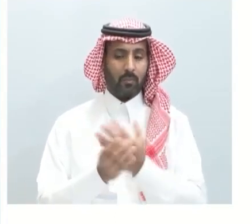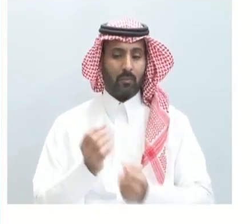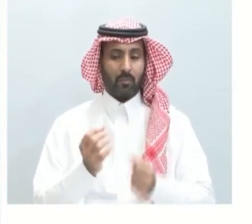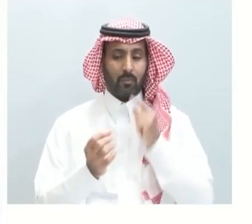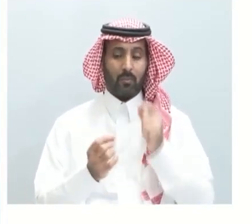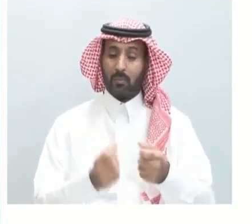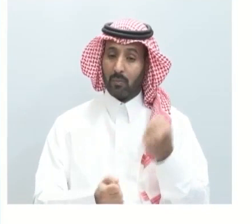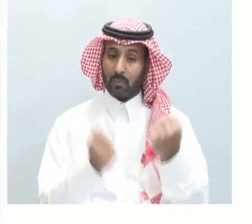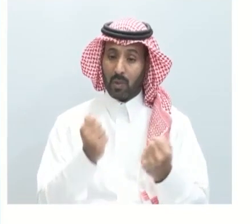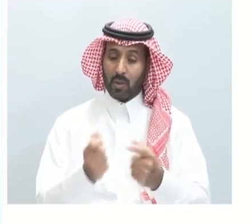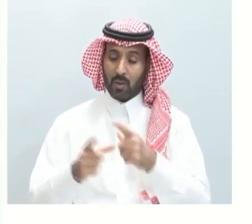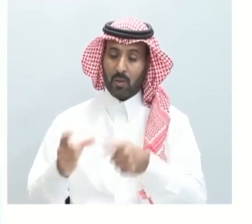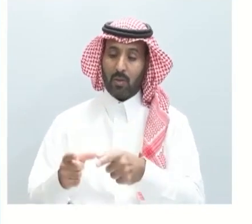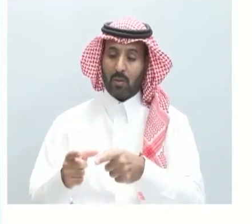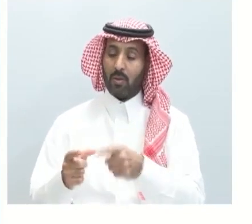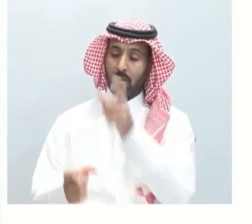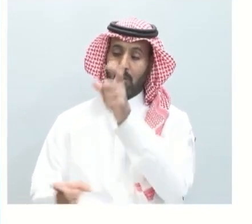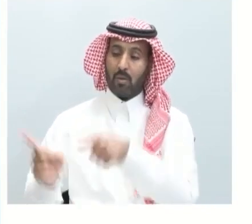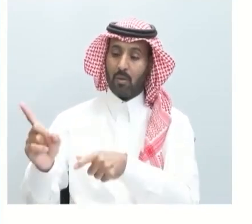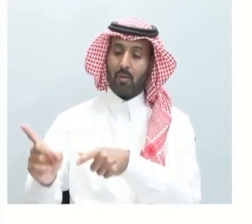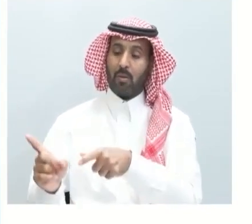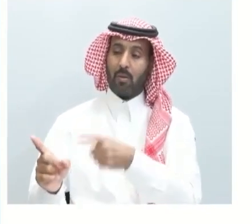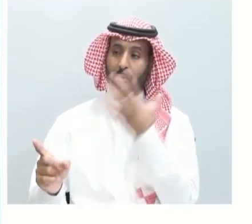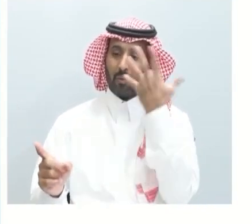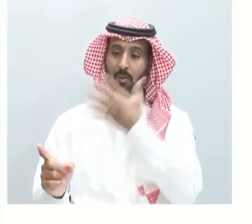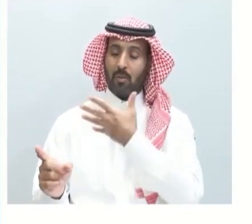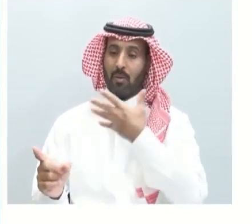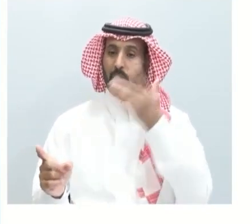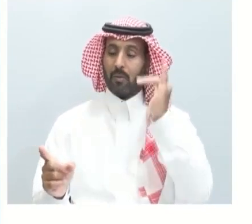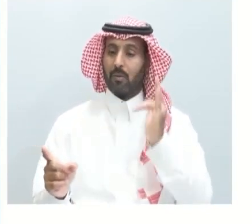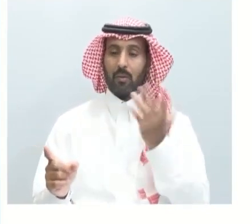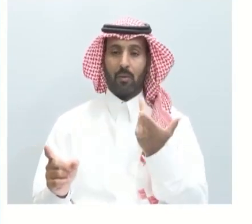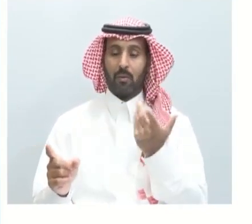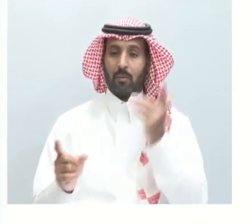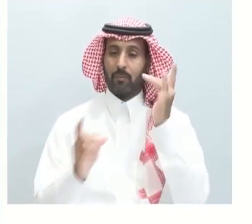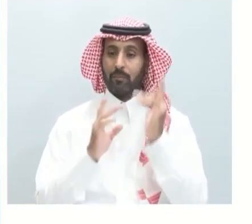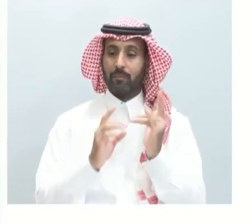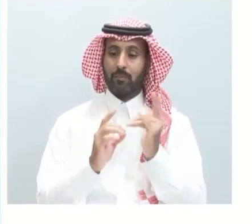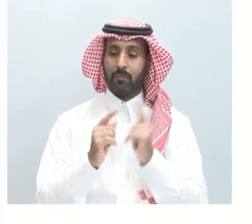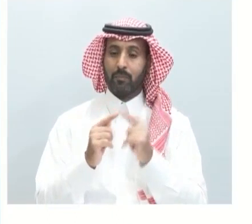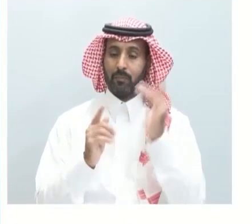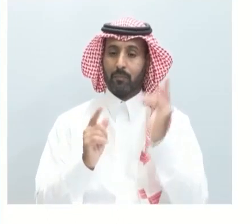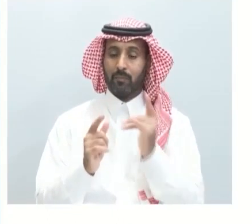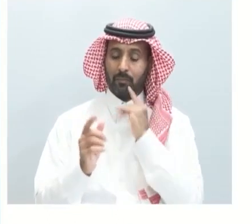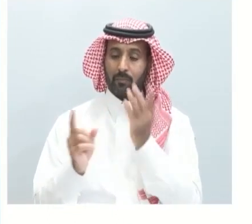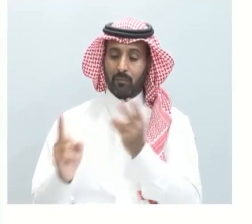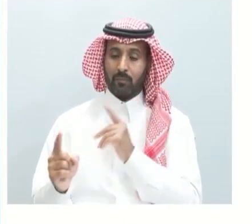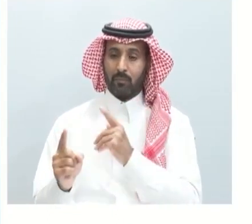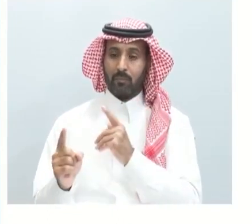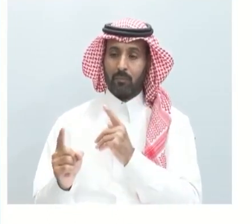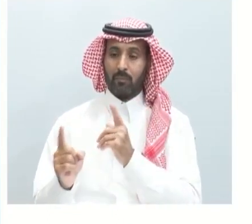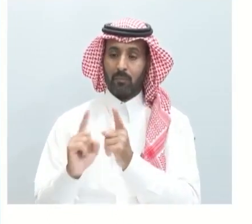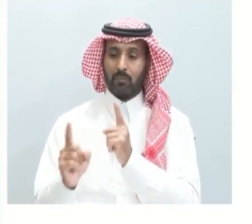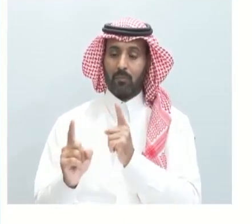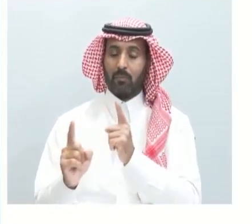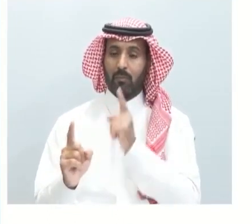new car who is the person with the green face so the person envying the other person